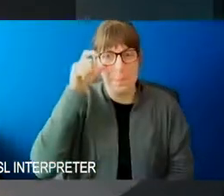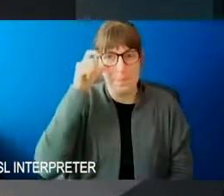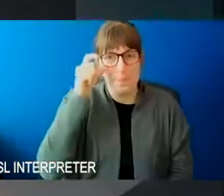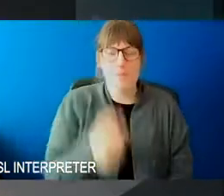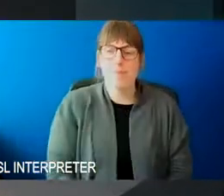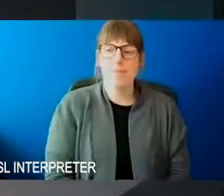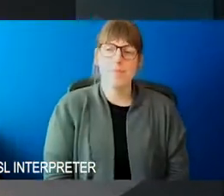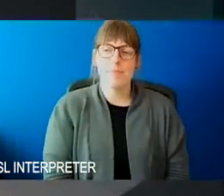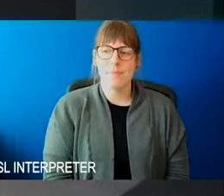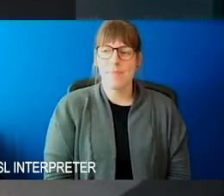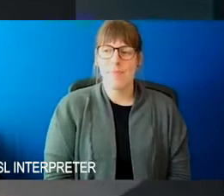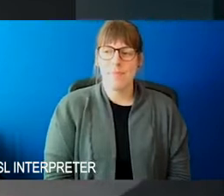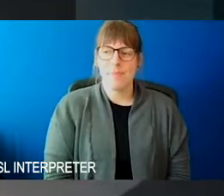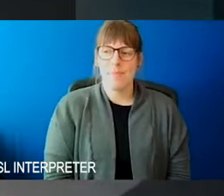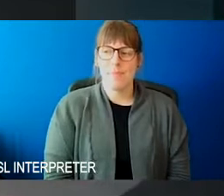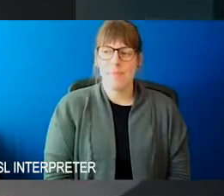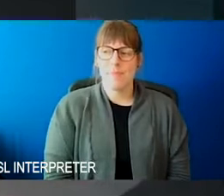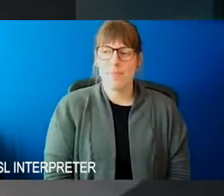Let me give you an example.